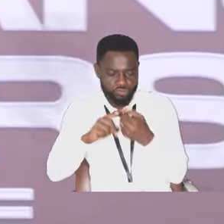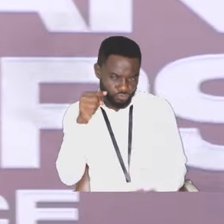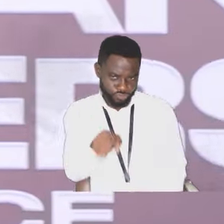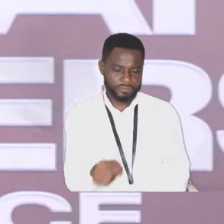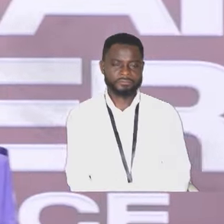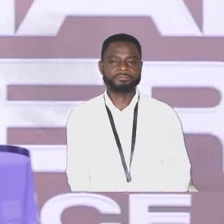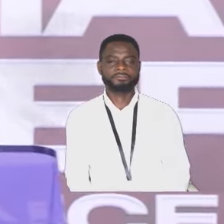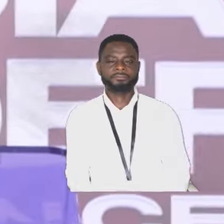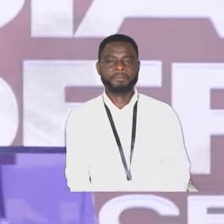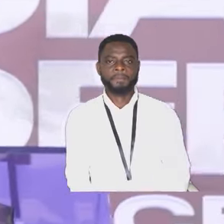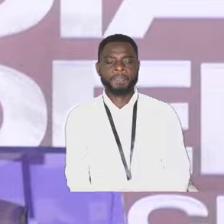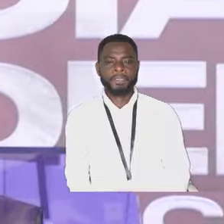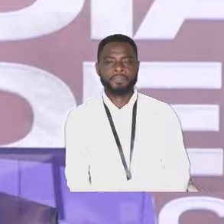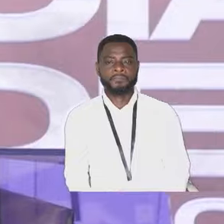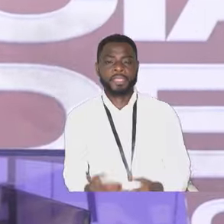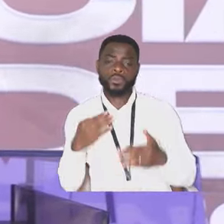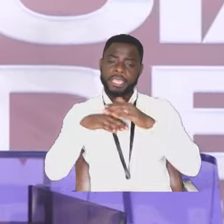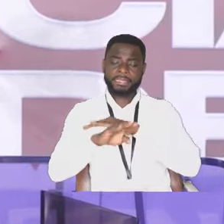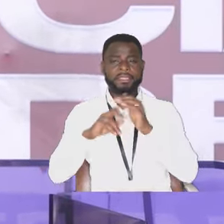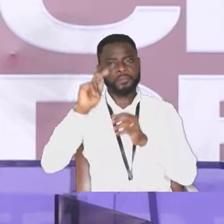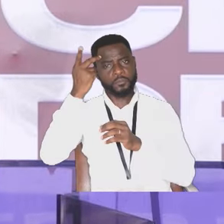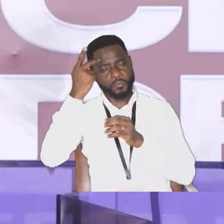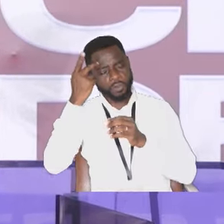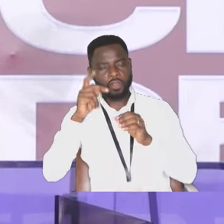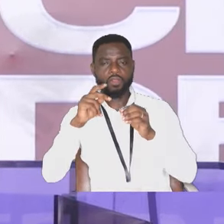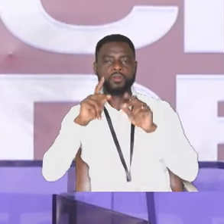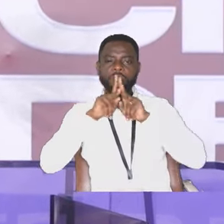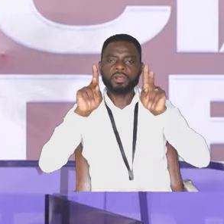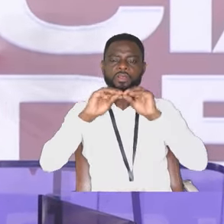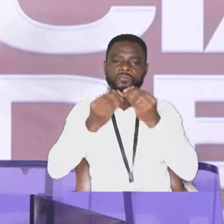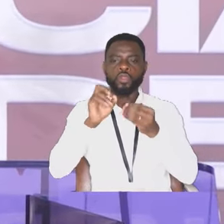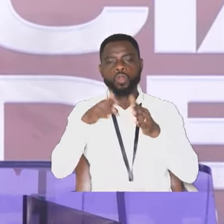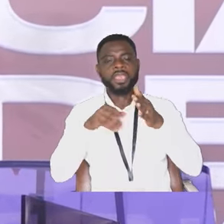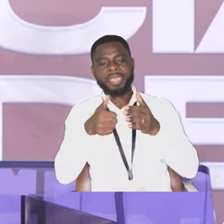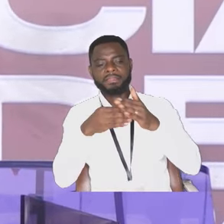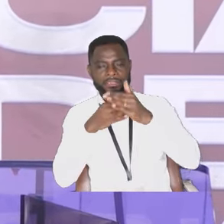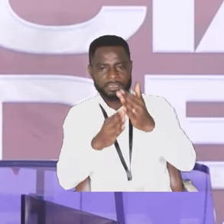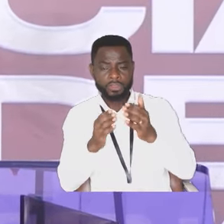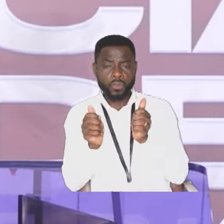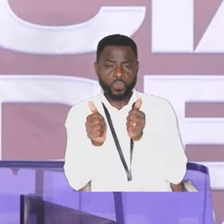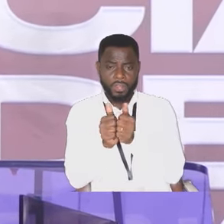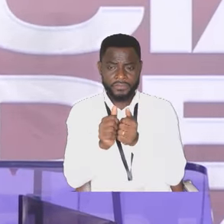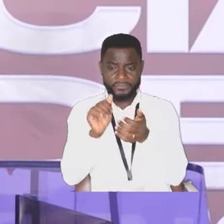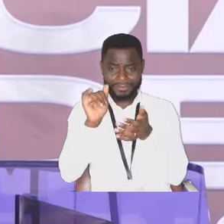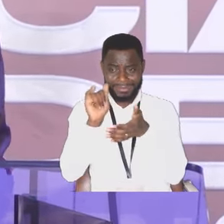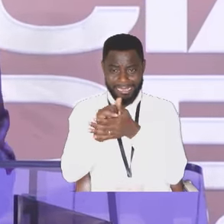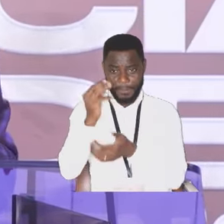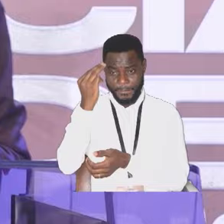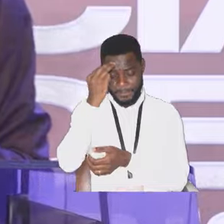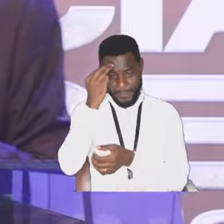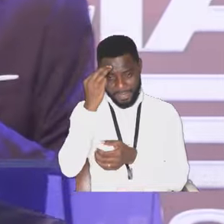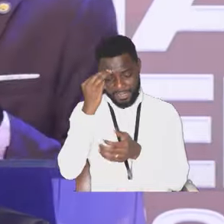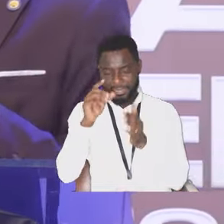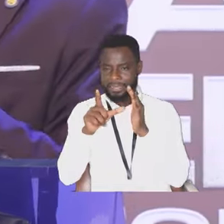rule, and then we enter into politics or public office or any leadership position with this kind of mindset, then